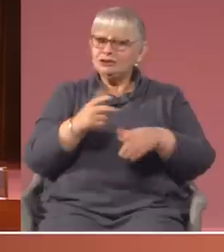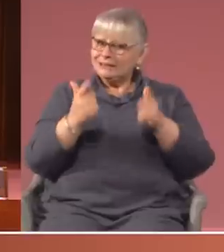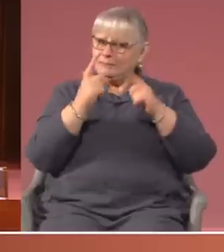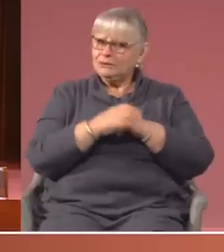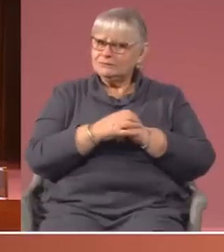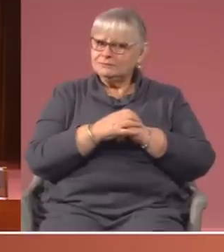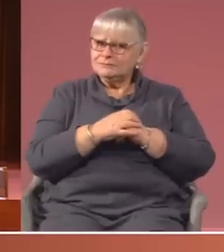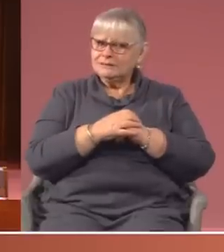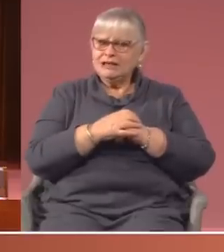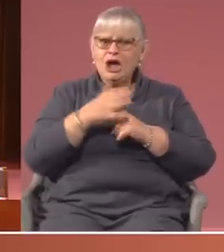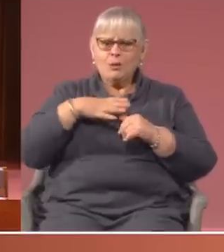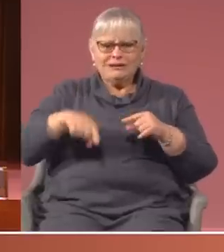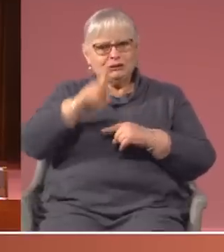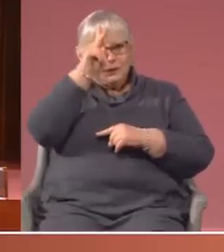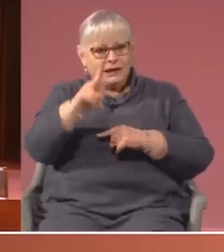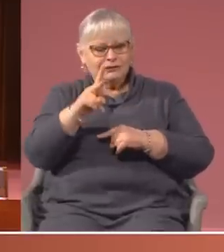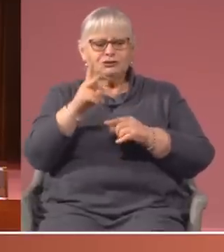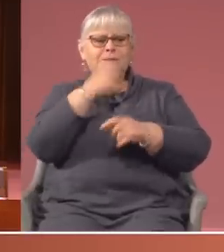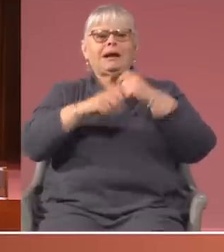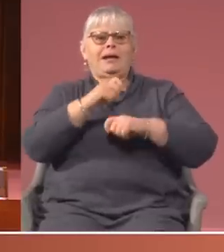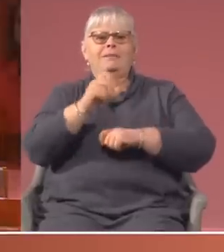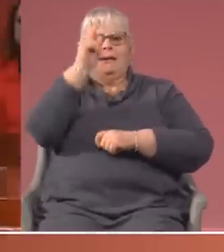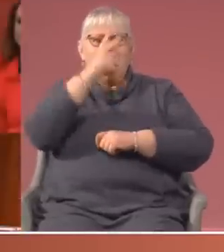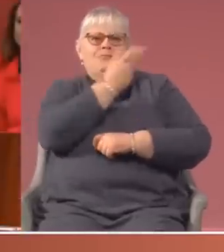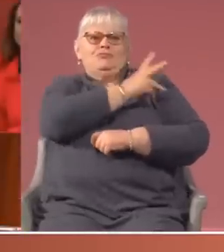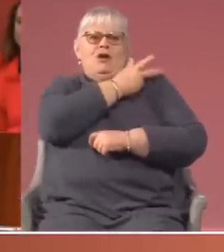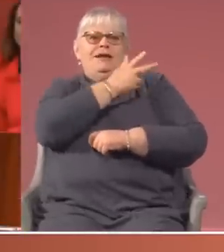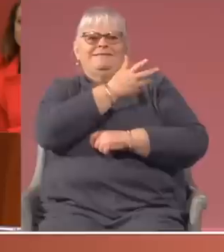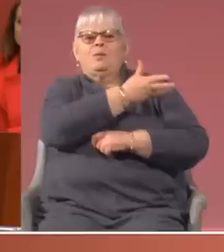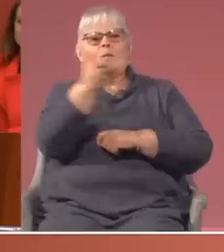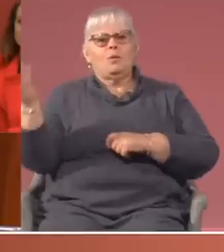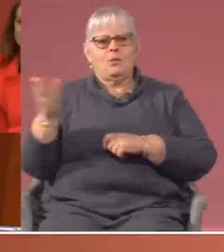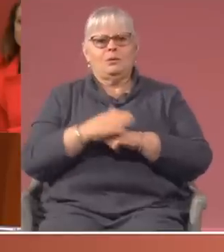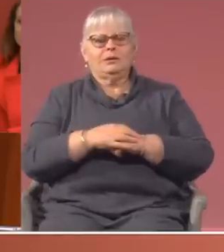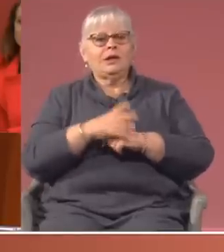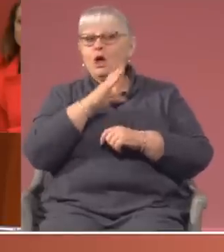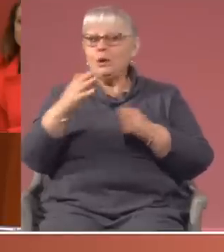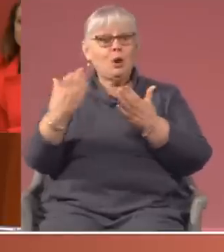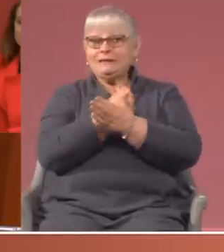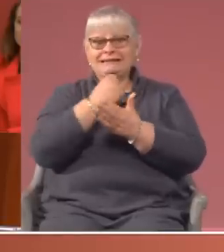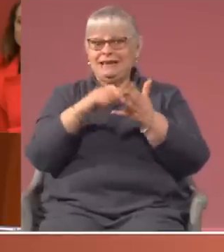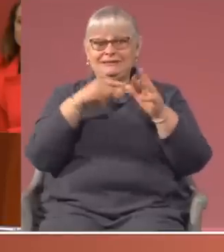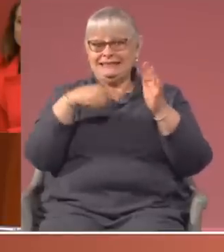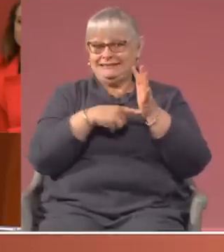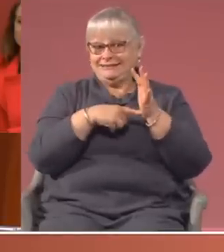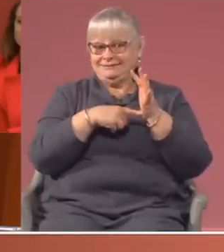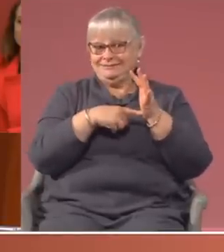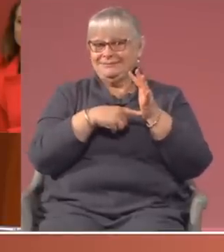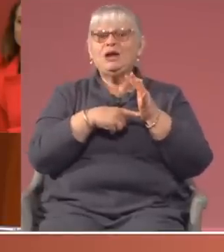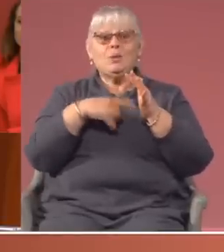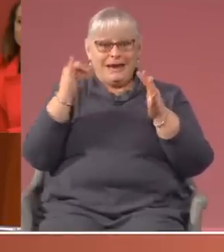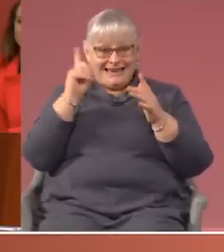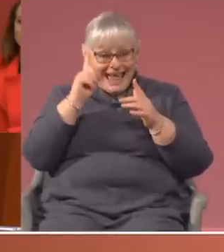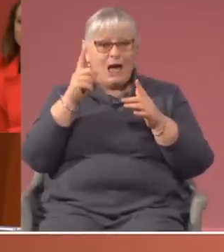I want this to once again be a source of great pride. No longer are we a safe seat. Investment now has to flow into much